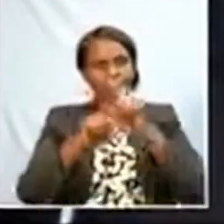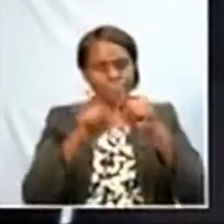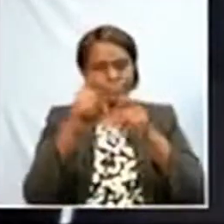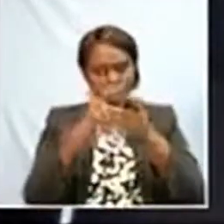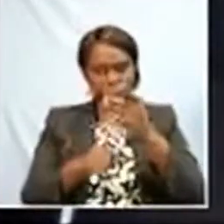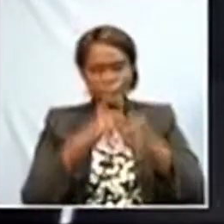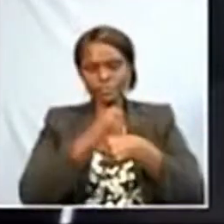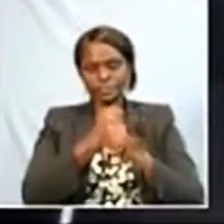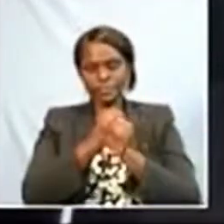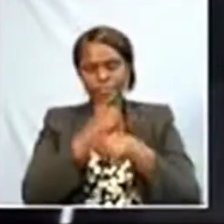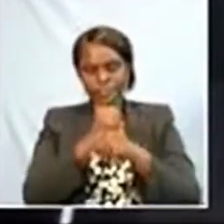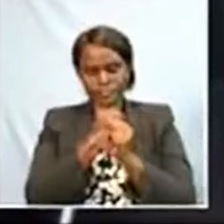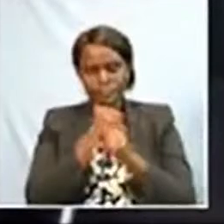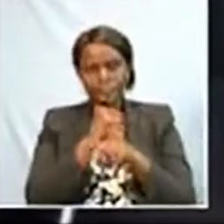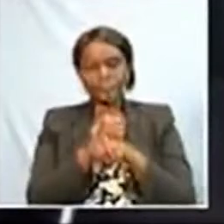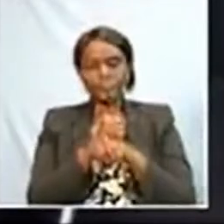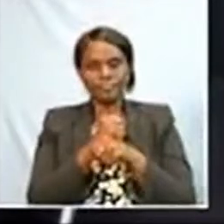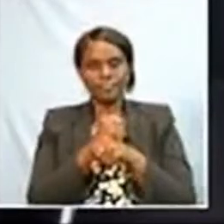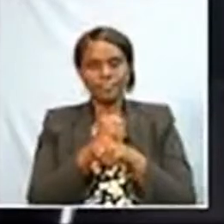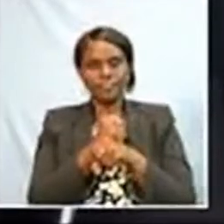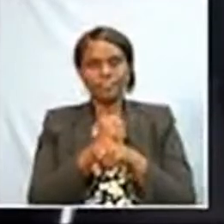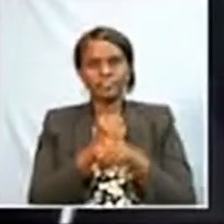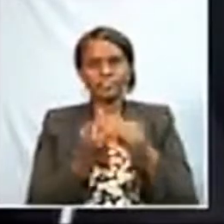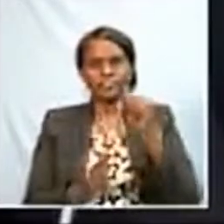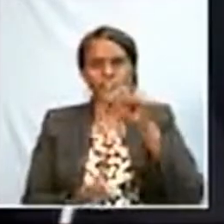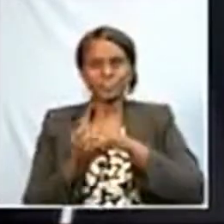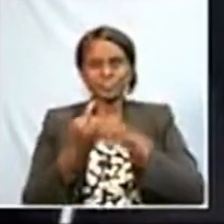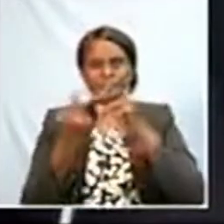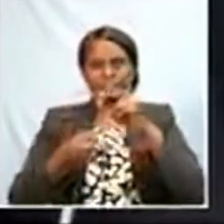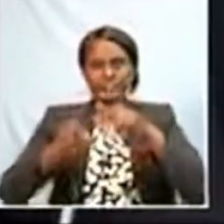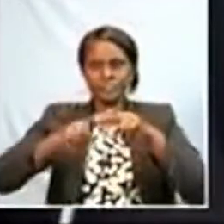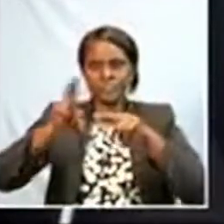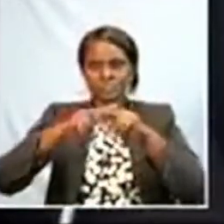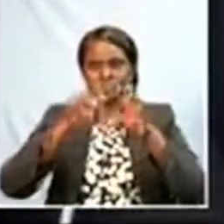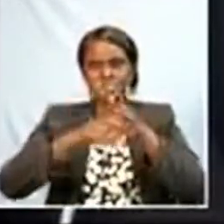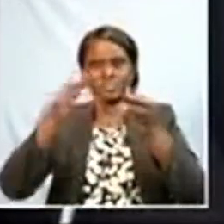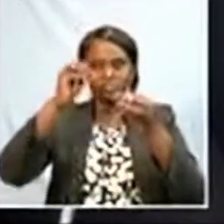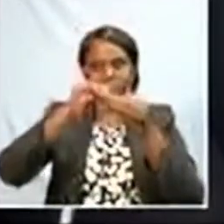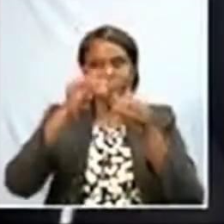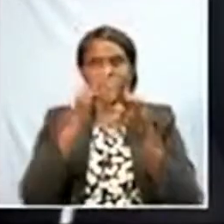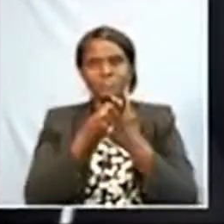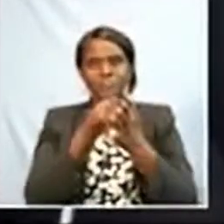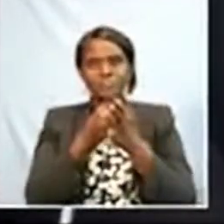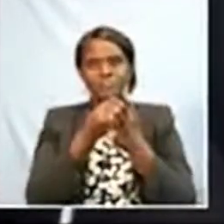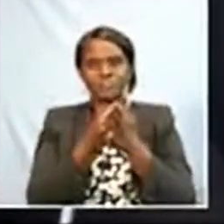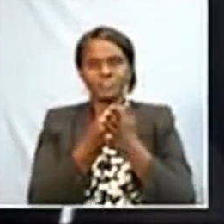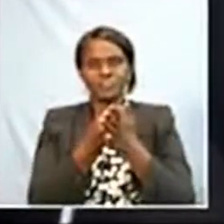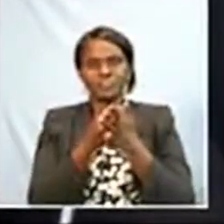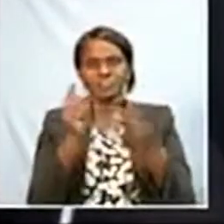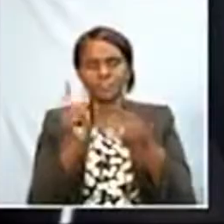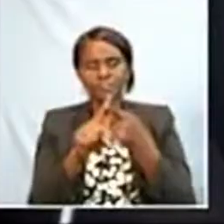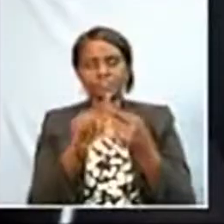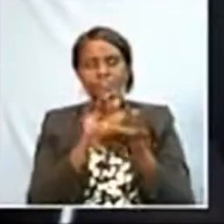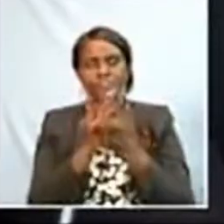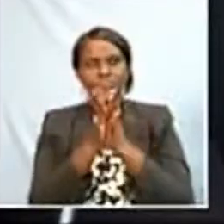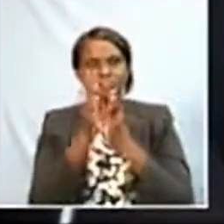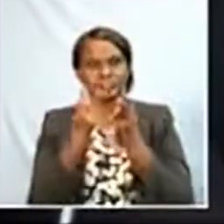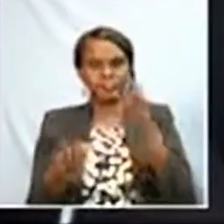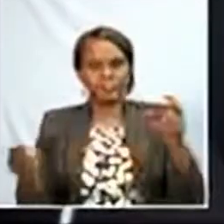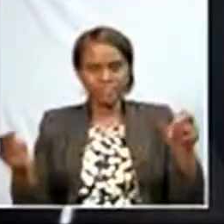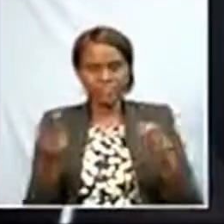instigated the sharp increase in the additional funding to be